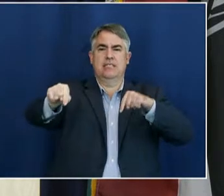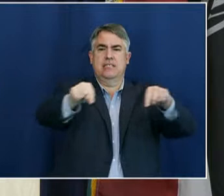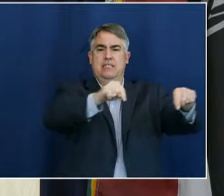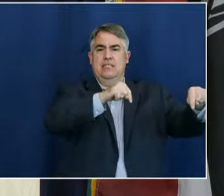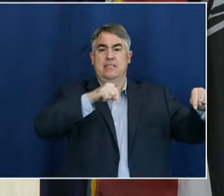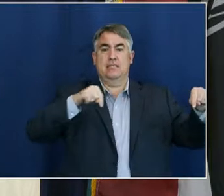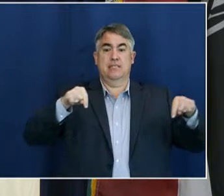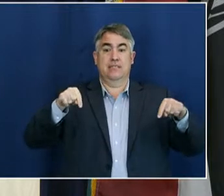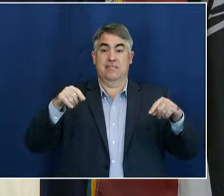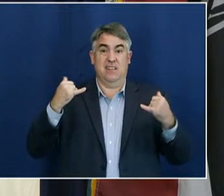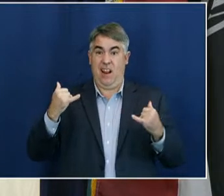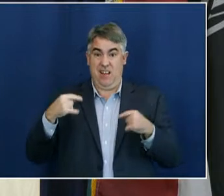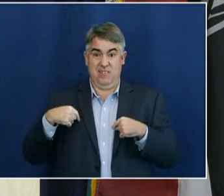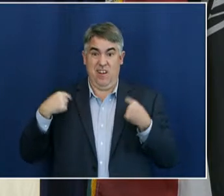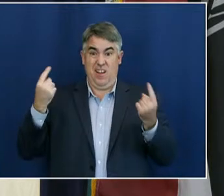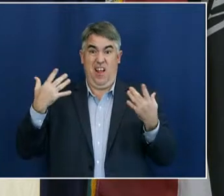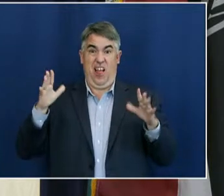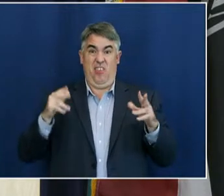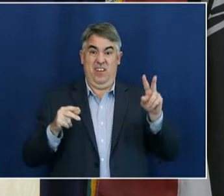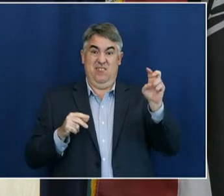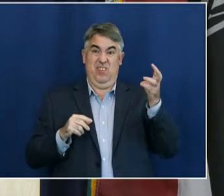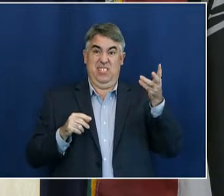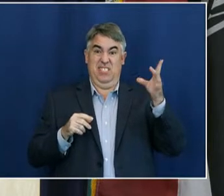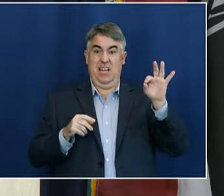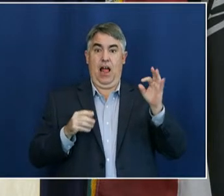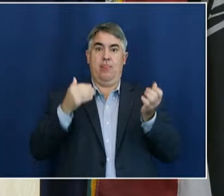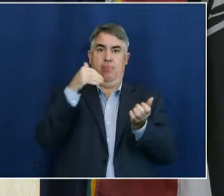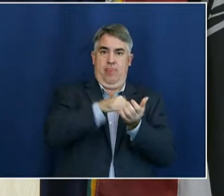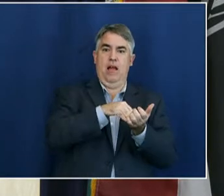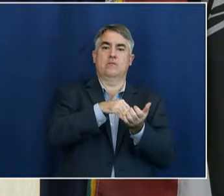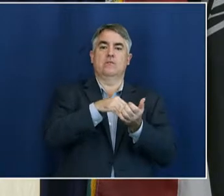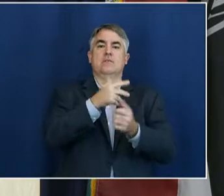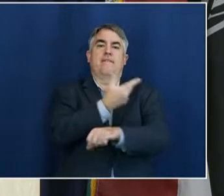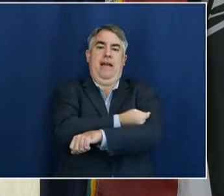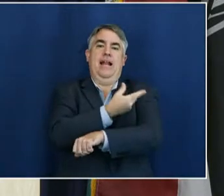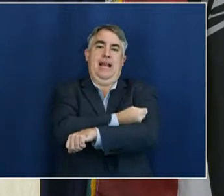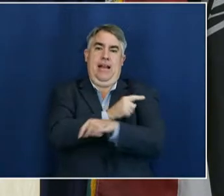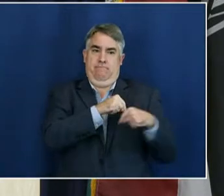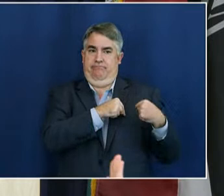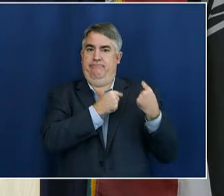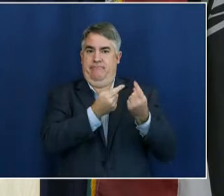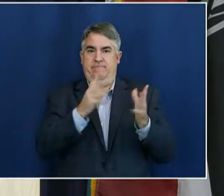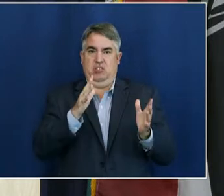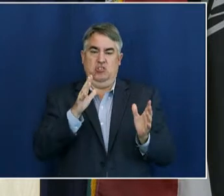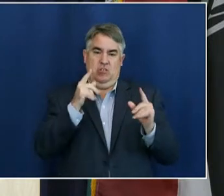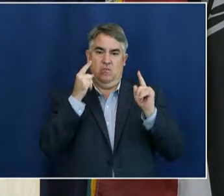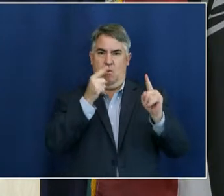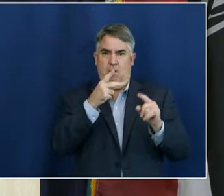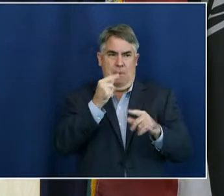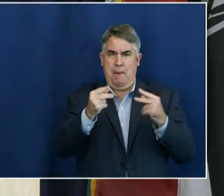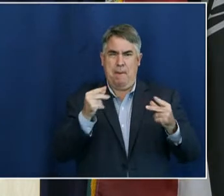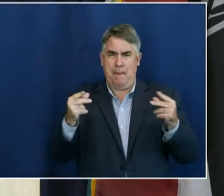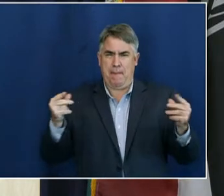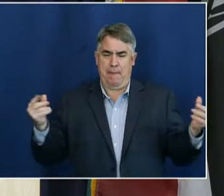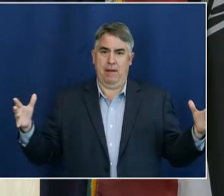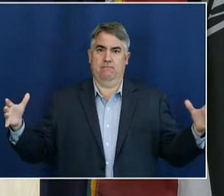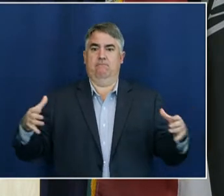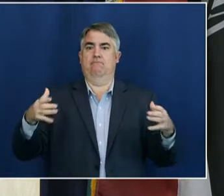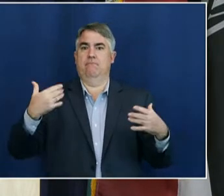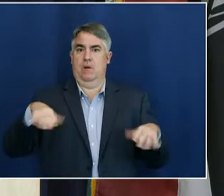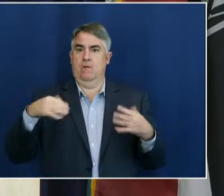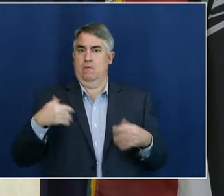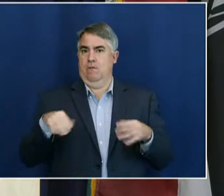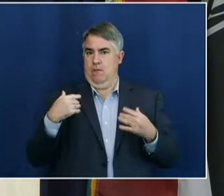than 269,000 vaccines. Obviously, we are going to continue to push and expand as rapidly as